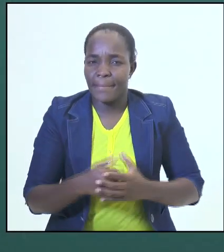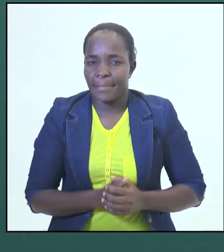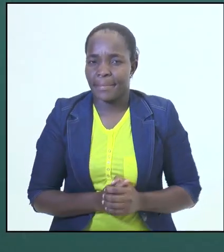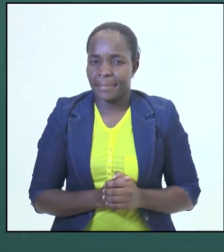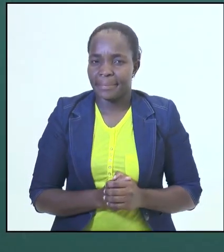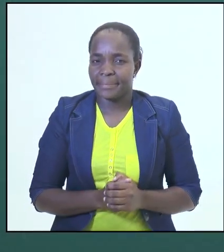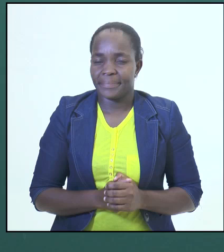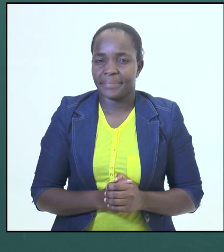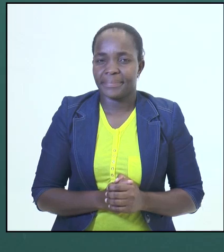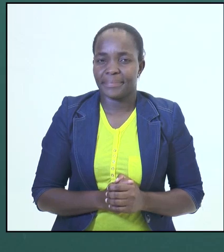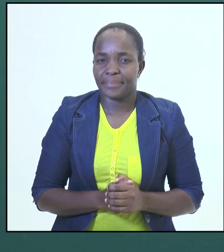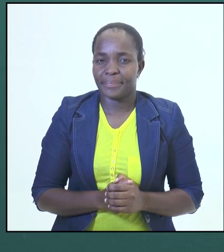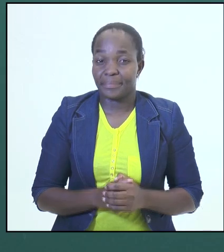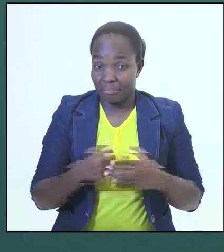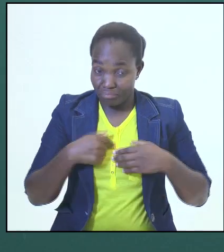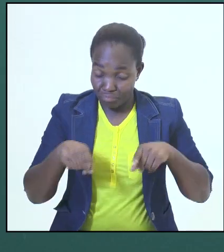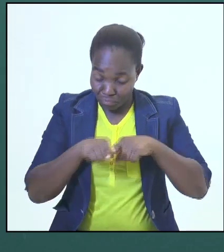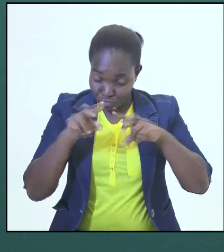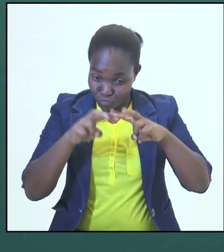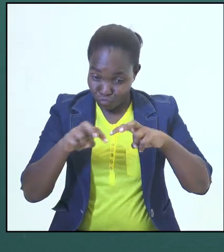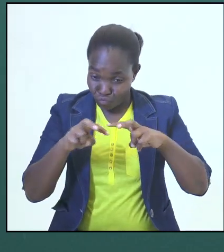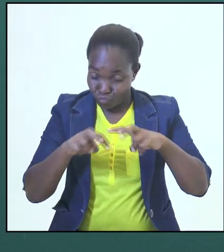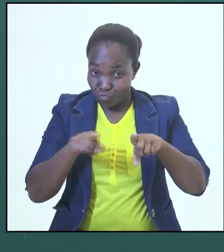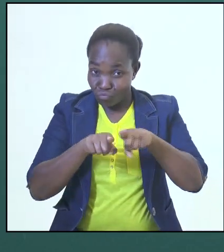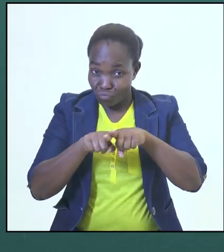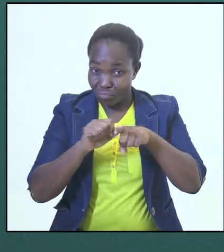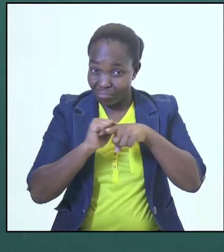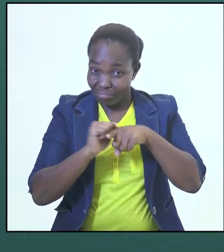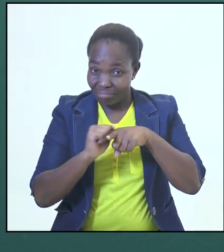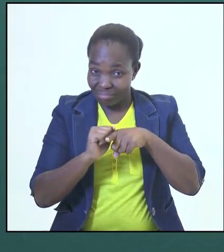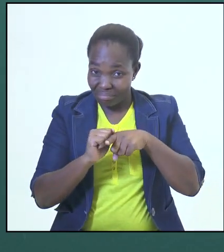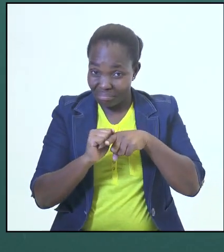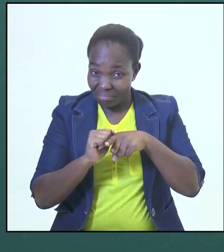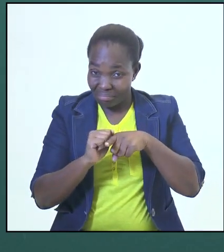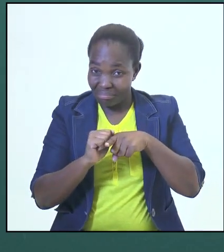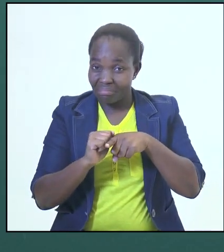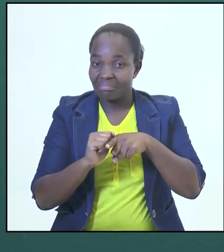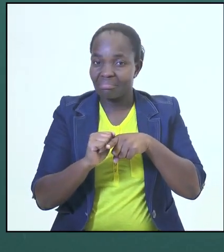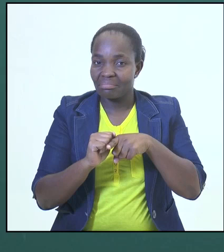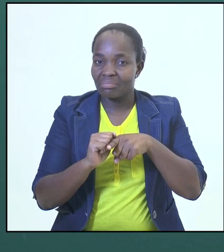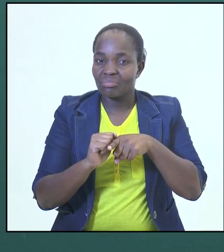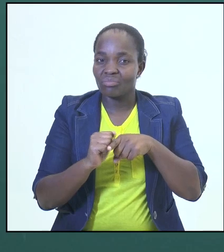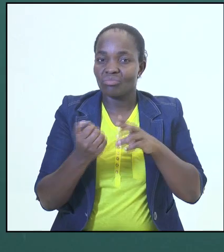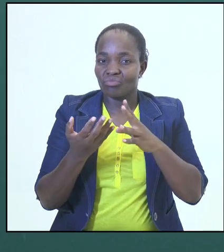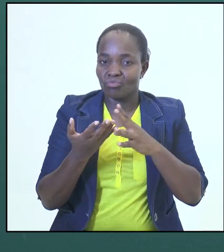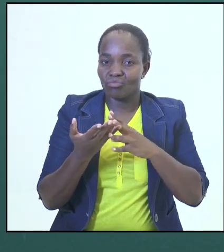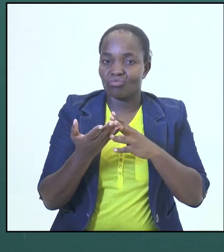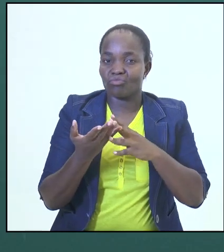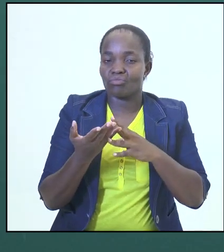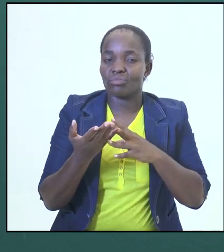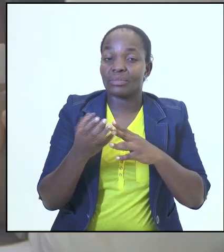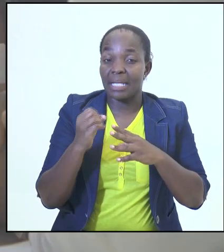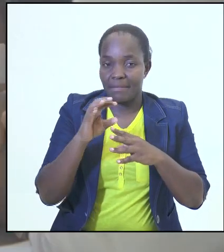We are going to carry out an investigation on light energy and its effect on the starch production of a